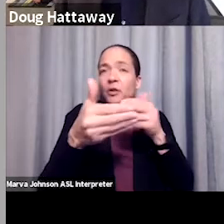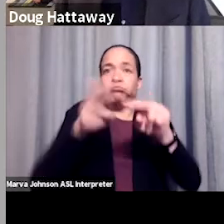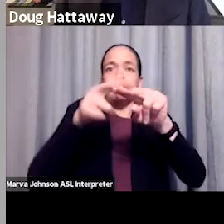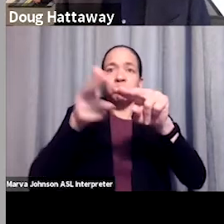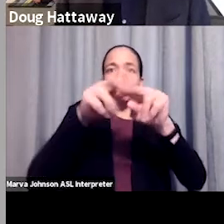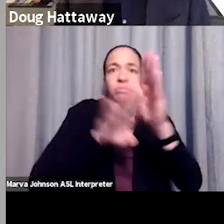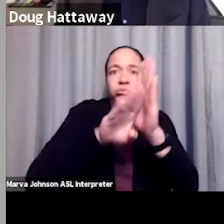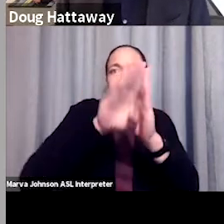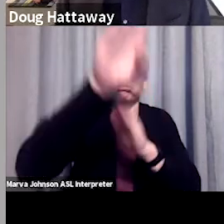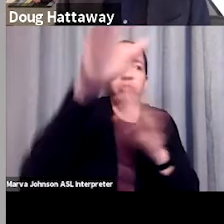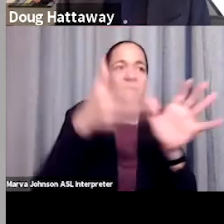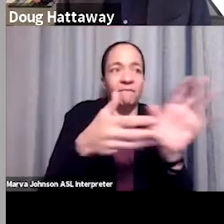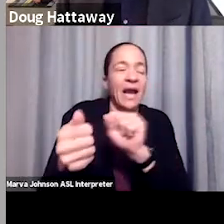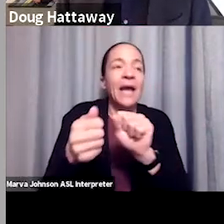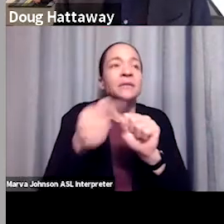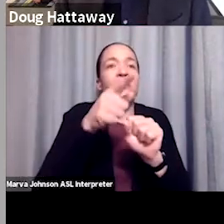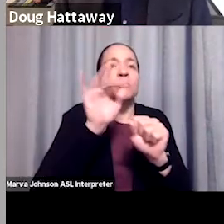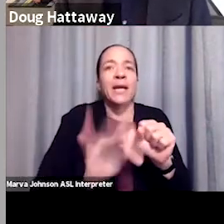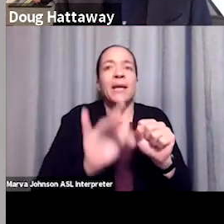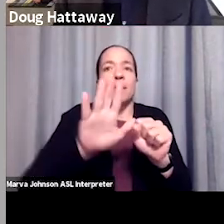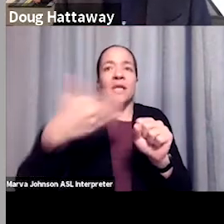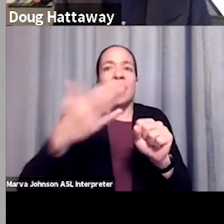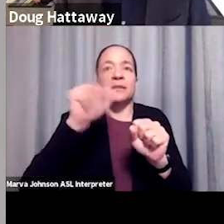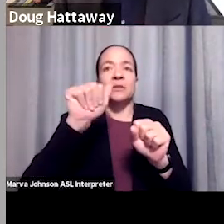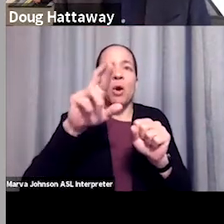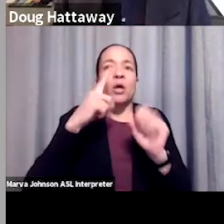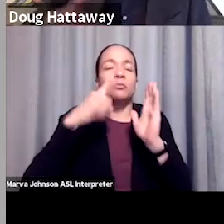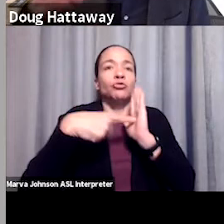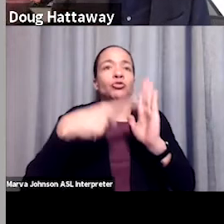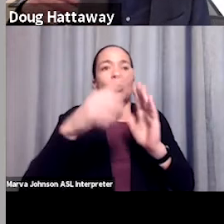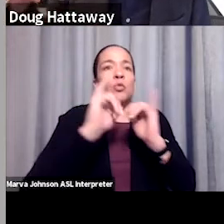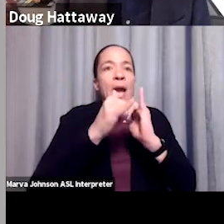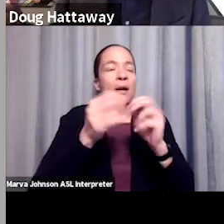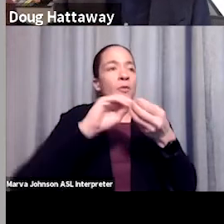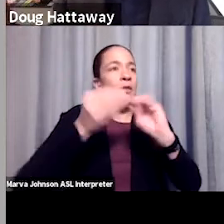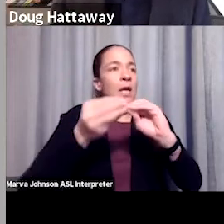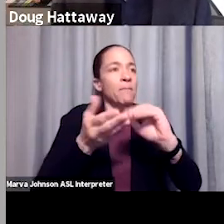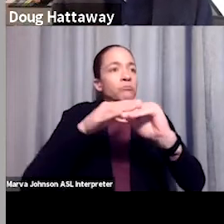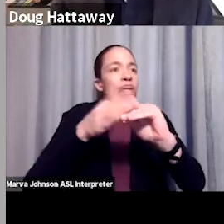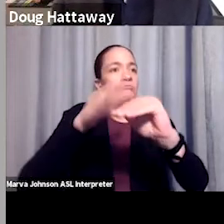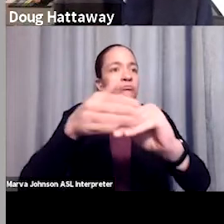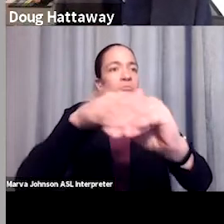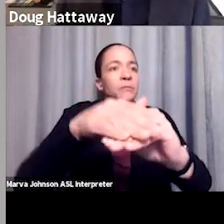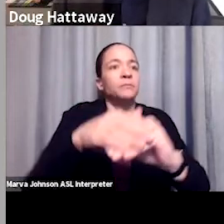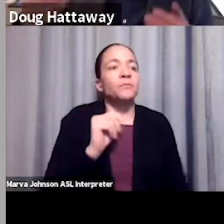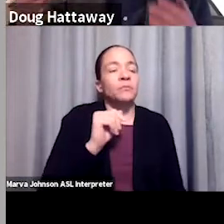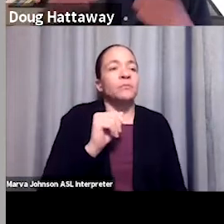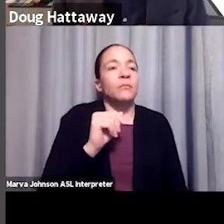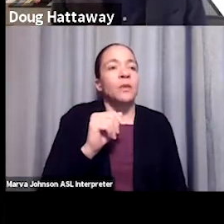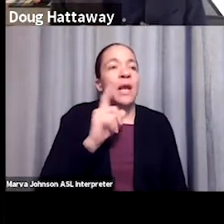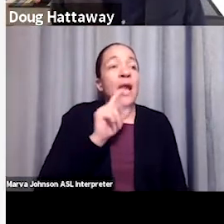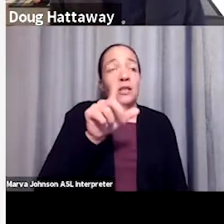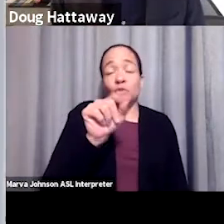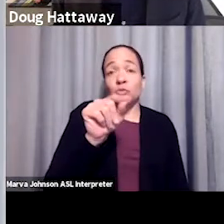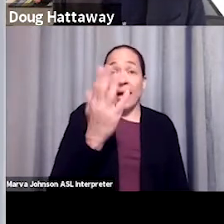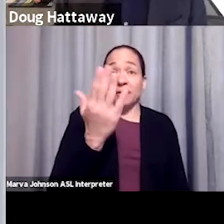in it. You can hit the next bar to show how that number went up over time. We broke 60% in 2015, and it